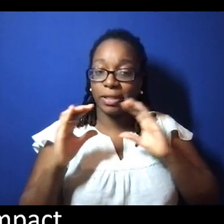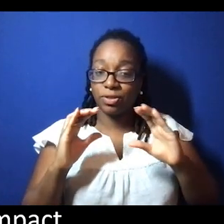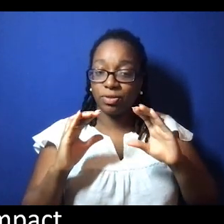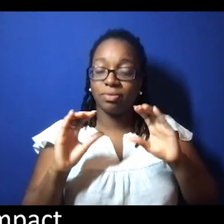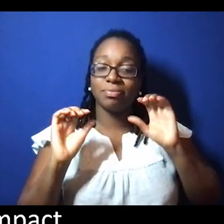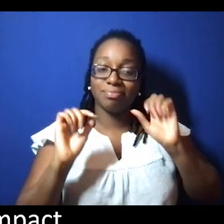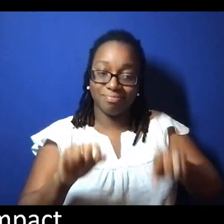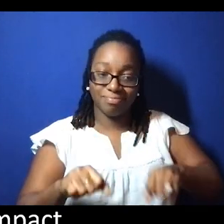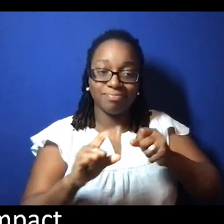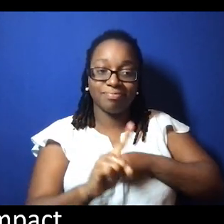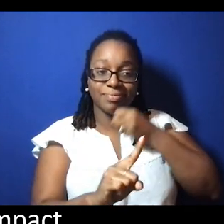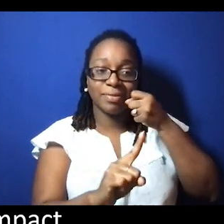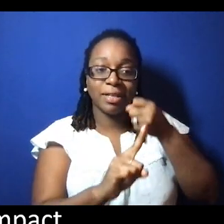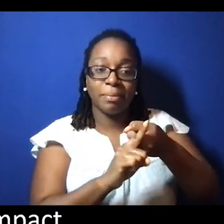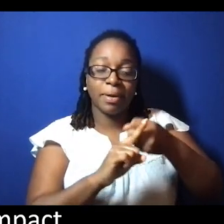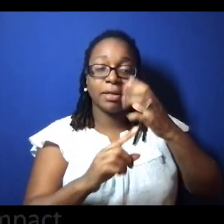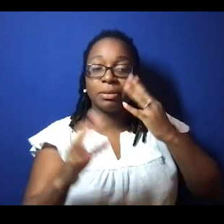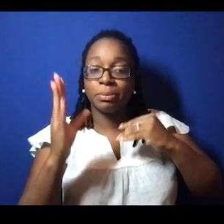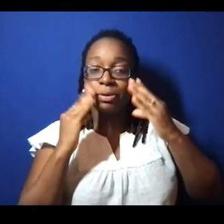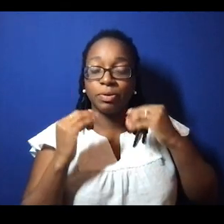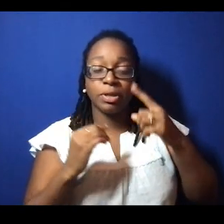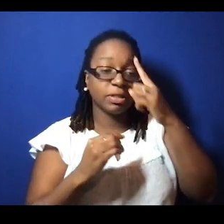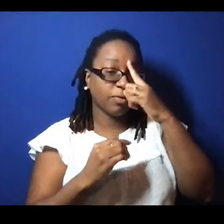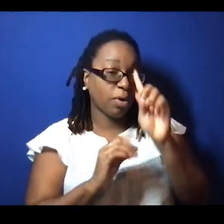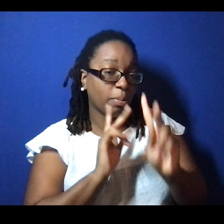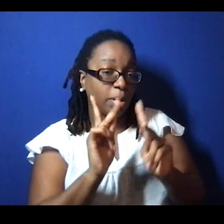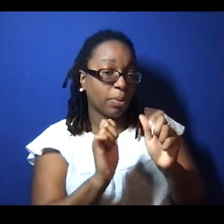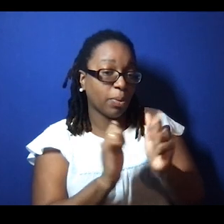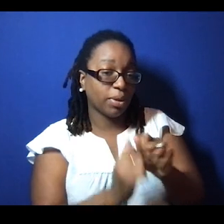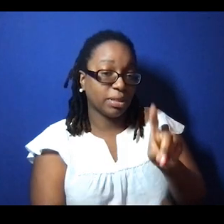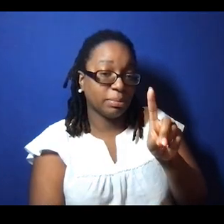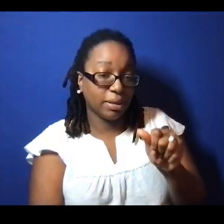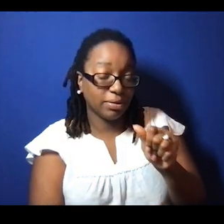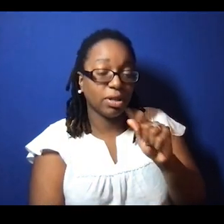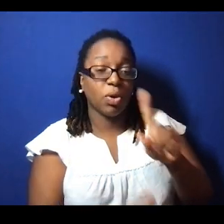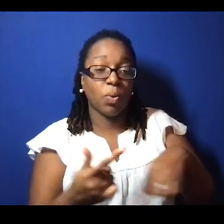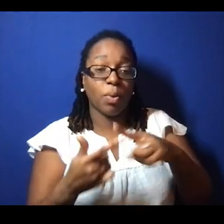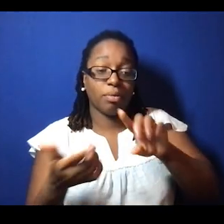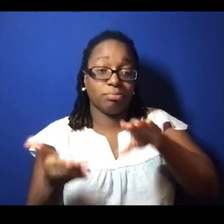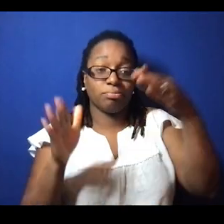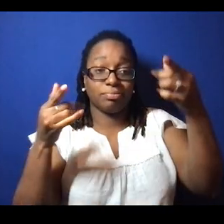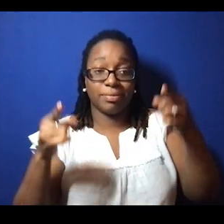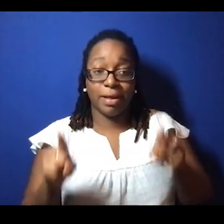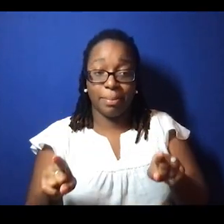effective communications that can impact the experiences of people with a disability in a